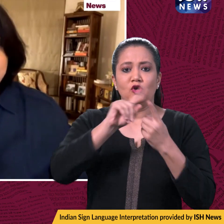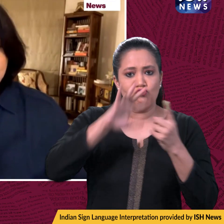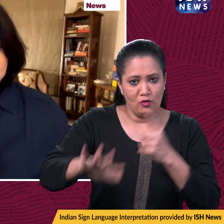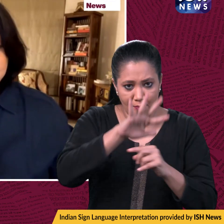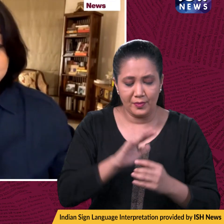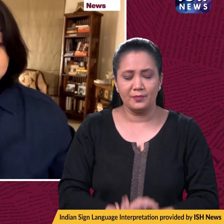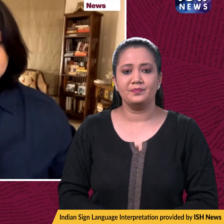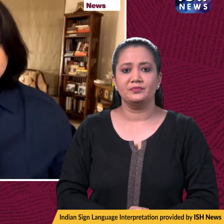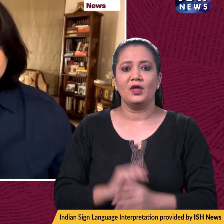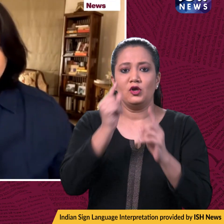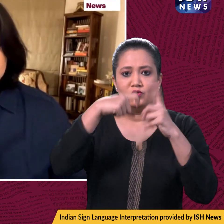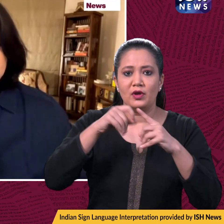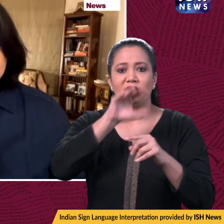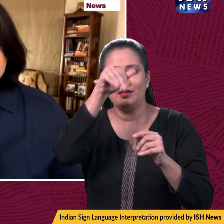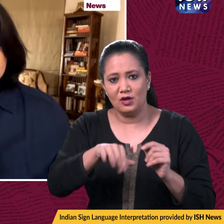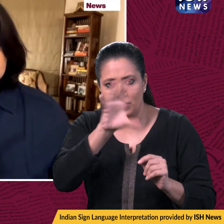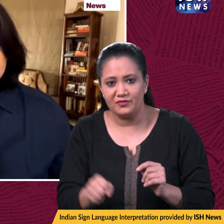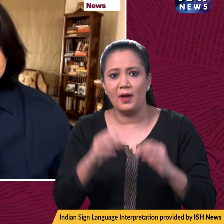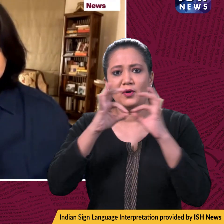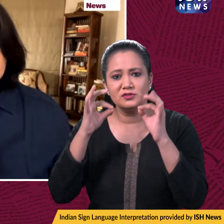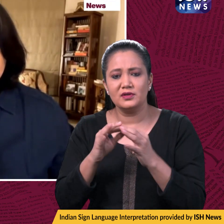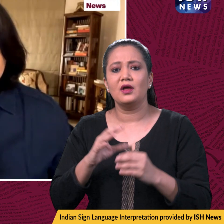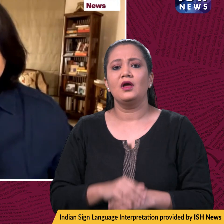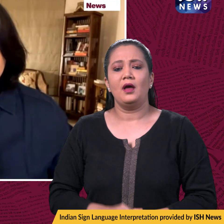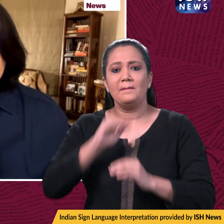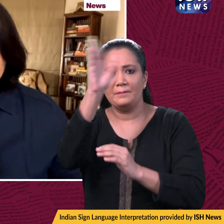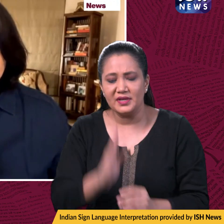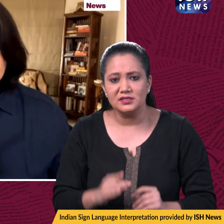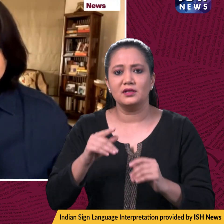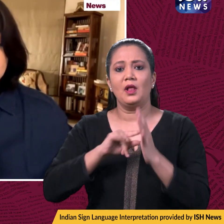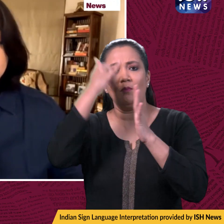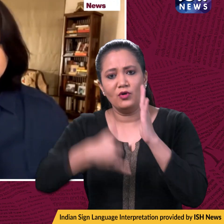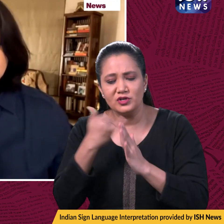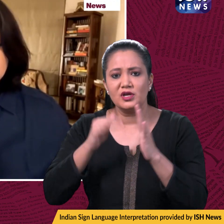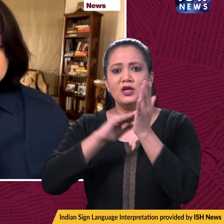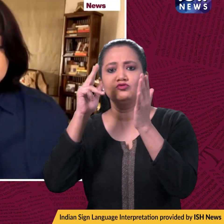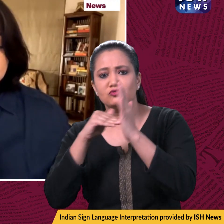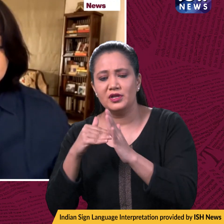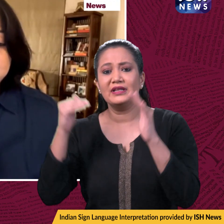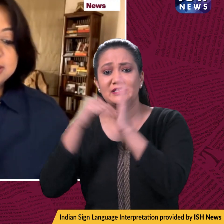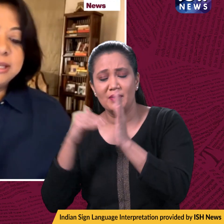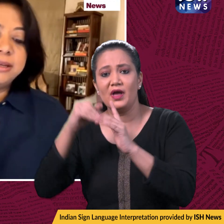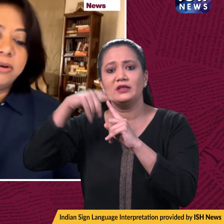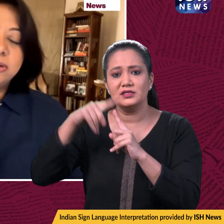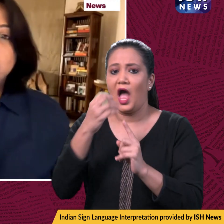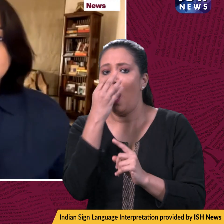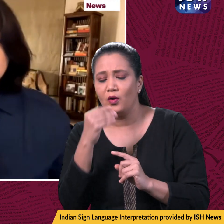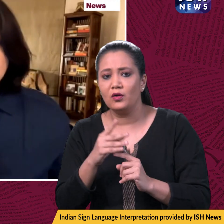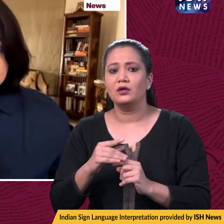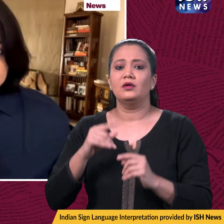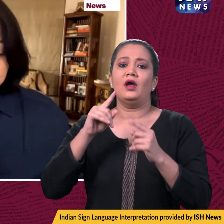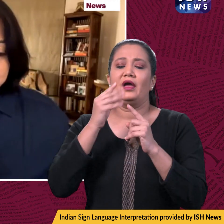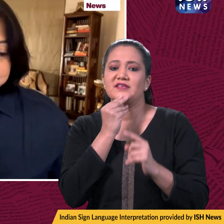everything in the European Union: UK, South Africa, Brazil, Botswana, China, Ghana, Mauritius, New Zealand, Zimbabwe, Tanzania, Hong